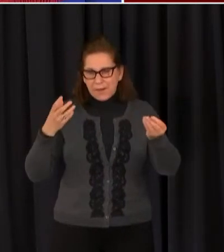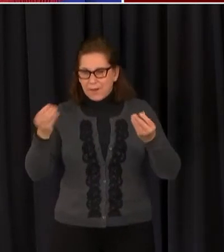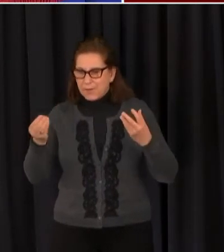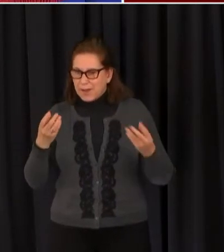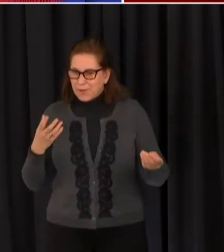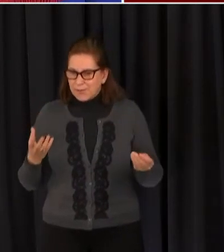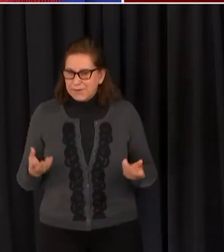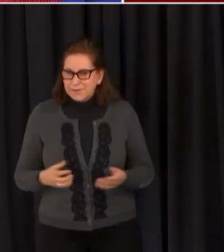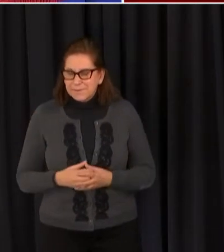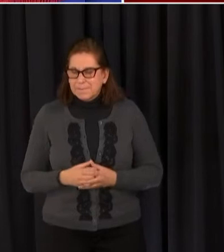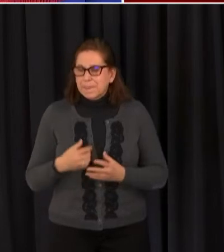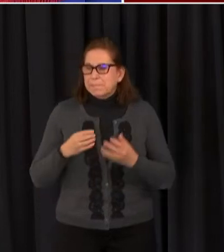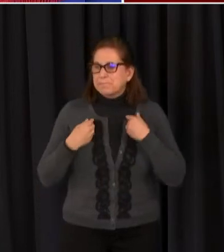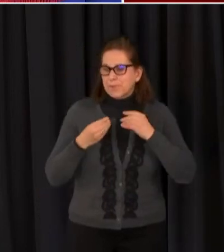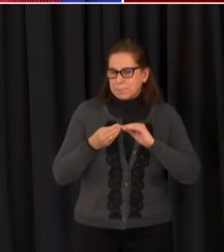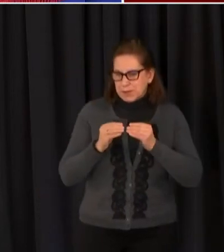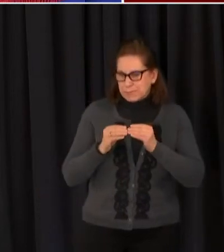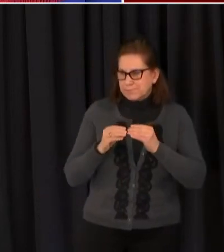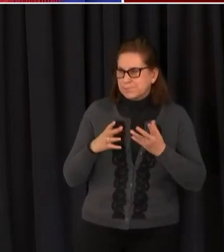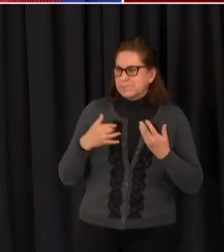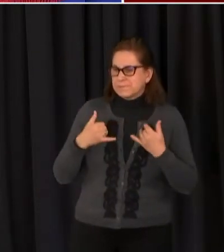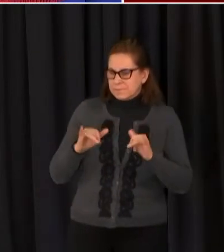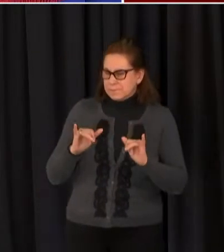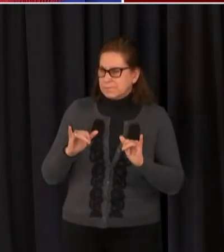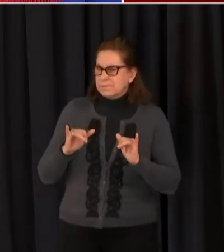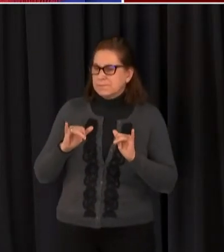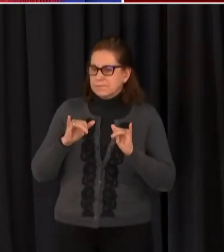assuming that our numbers continue to go down.